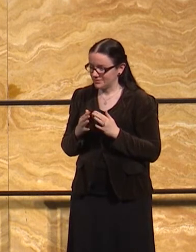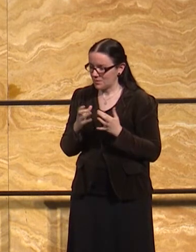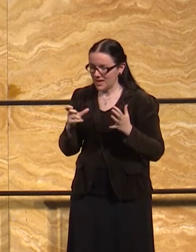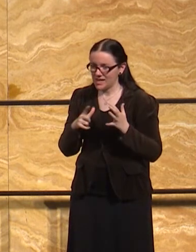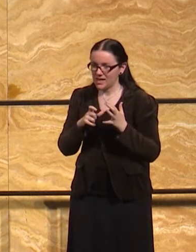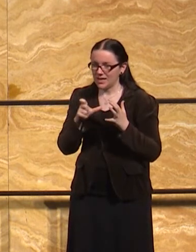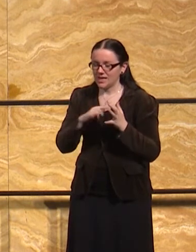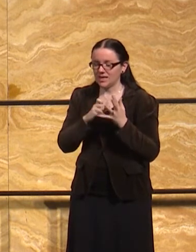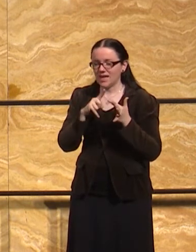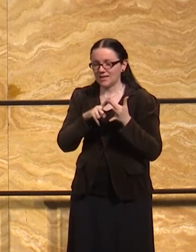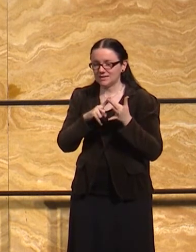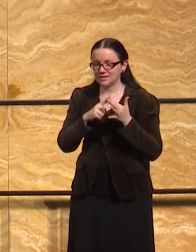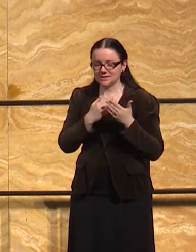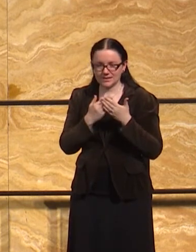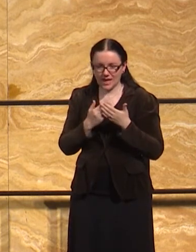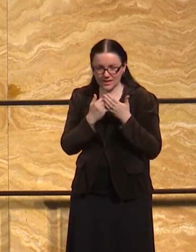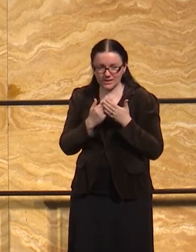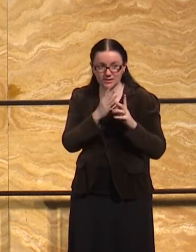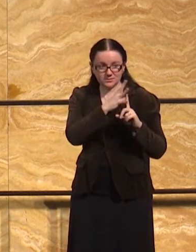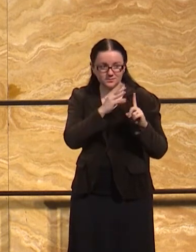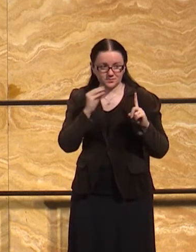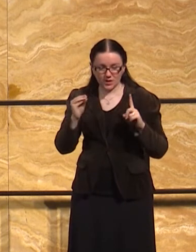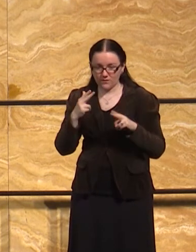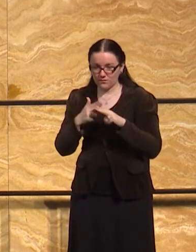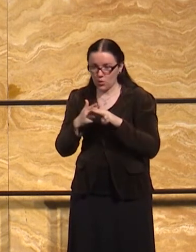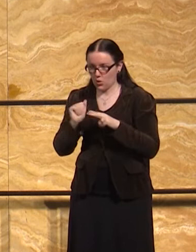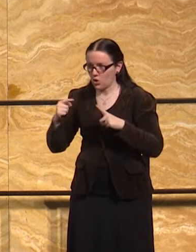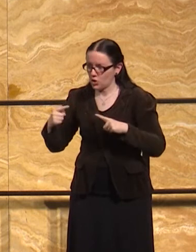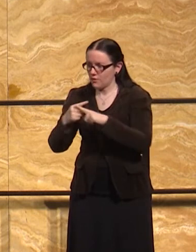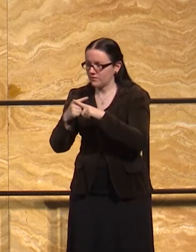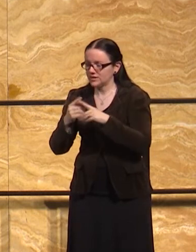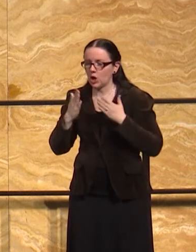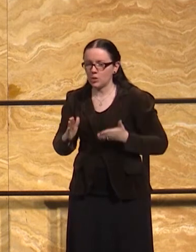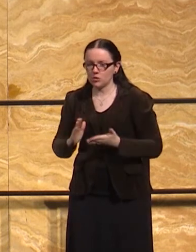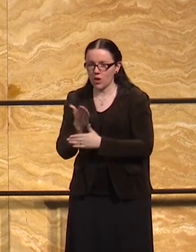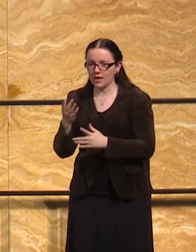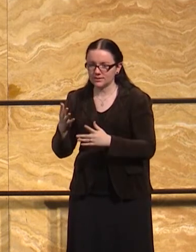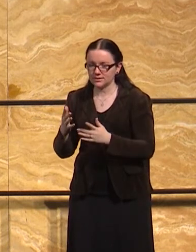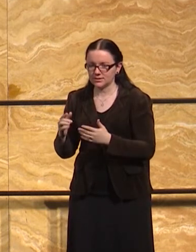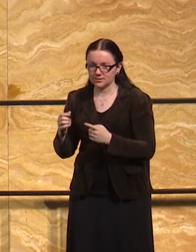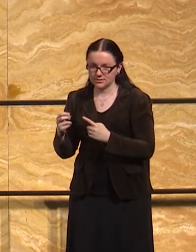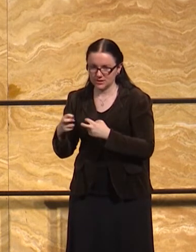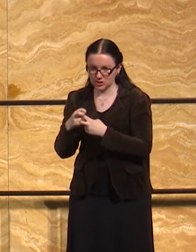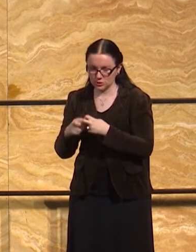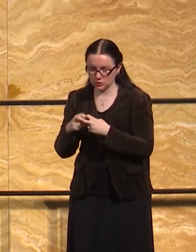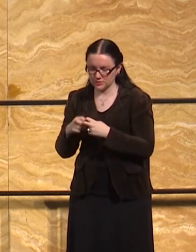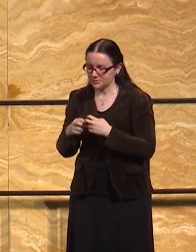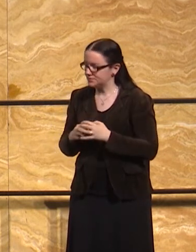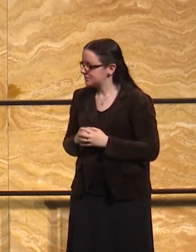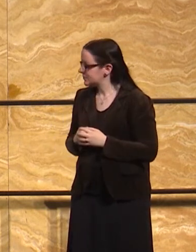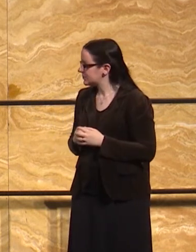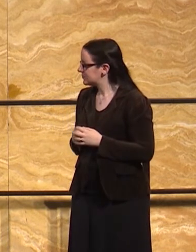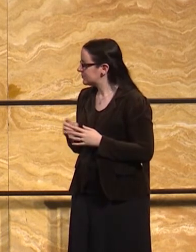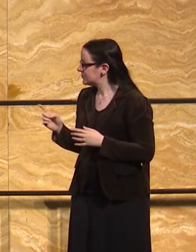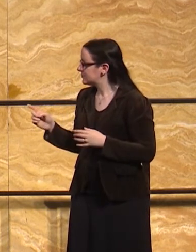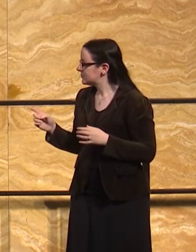studies now and applying them to some of the conflicts and human rights challenges that we have in front of us now? Or shall we say instead of case